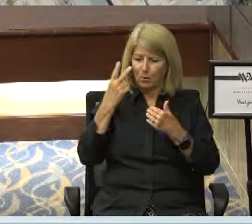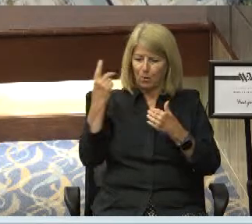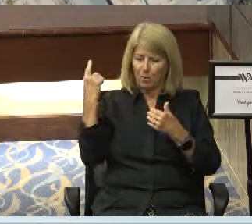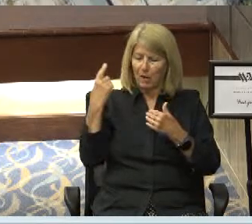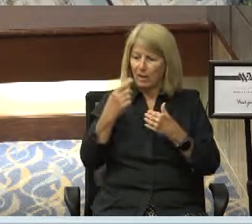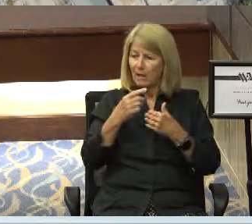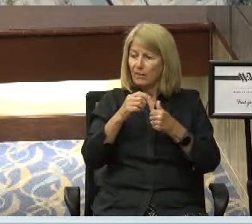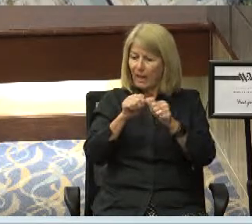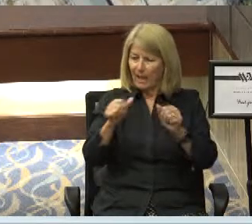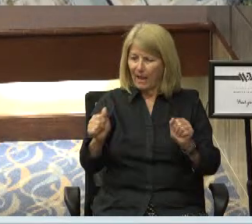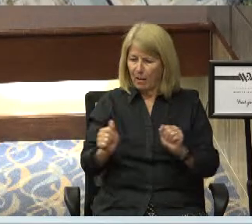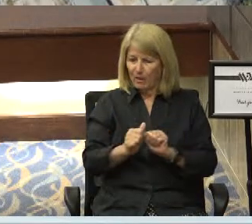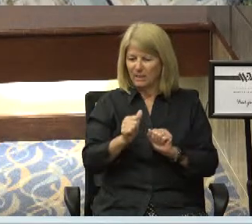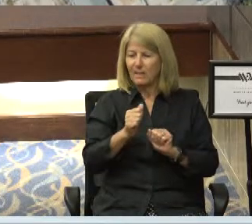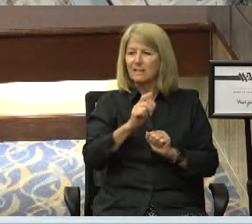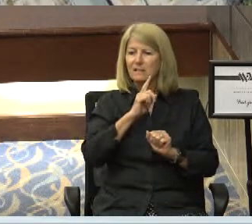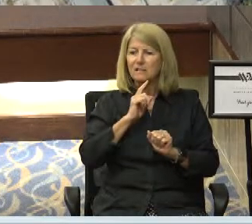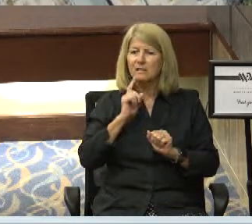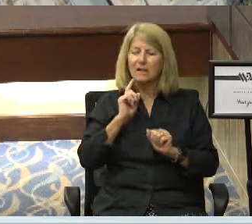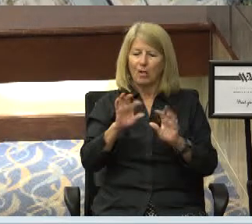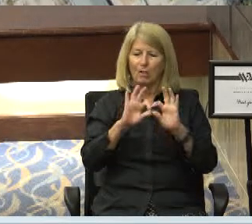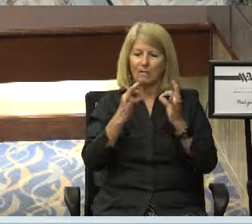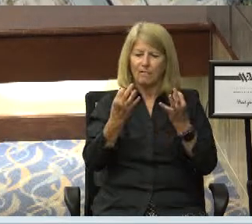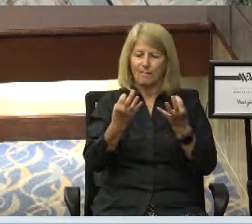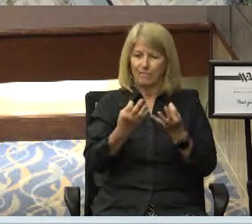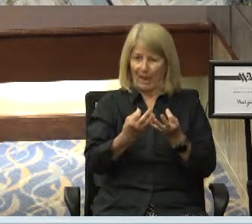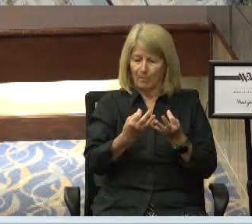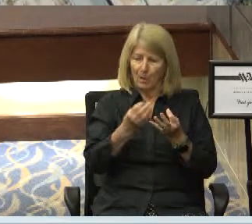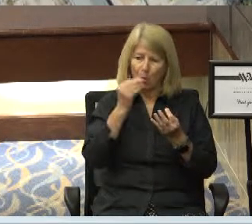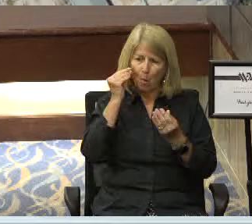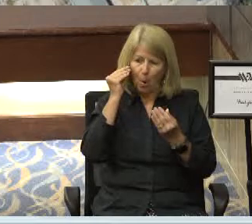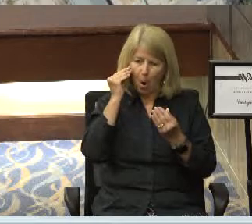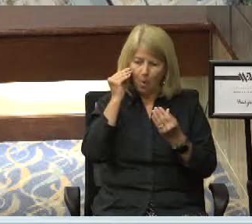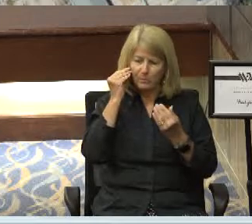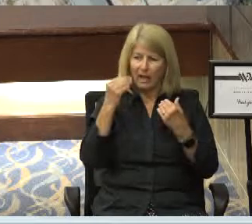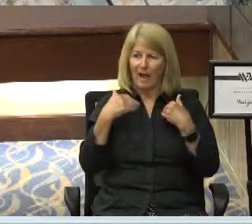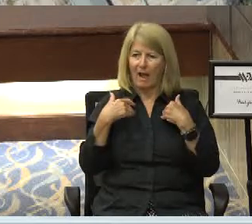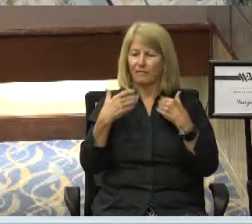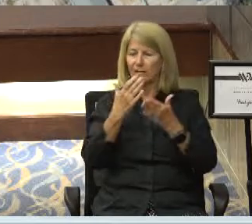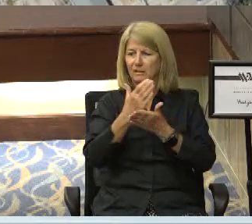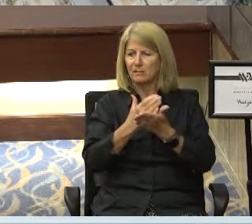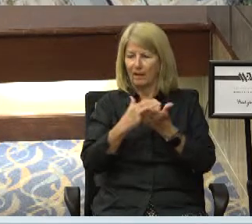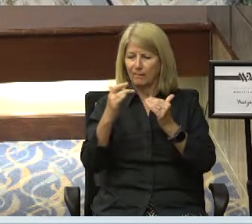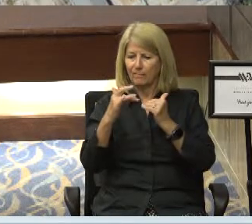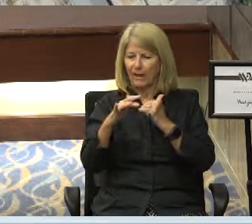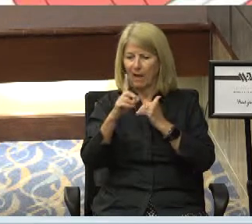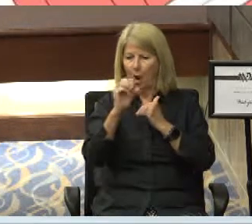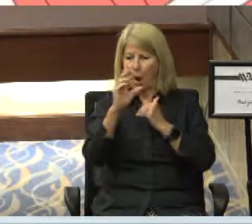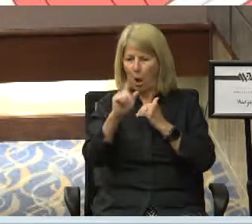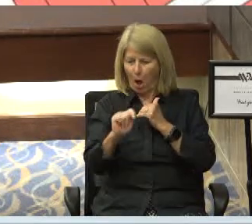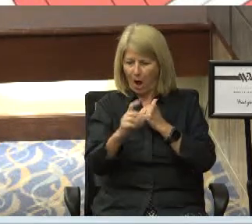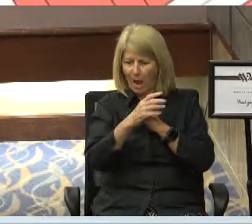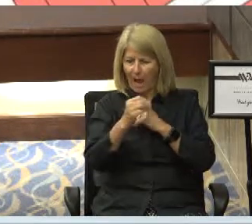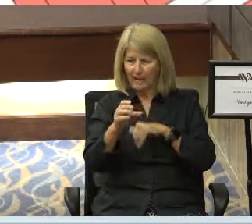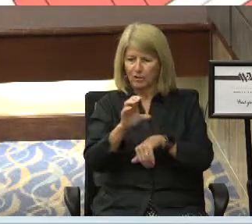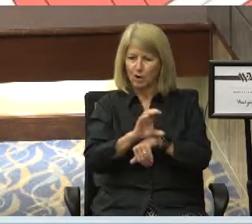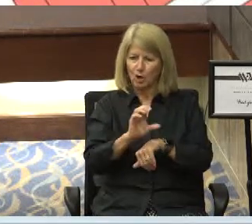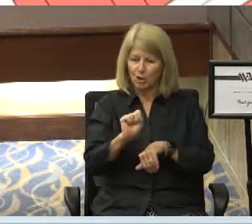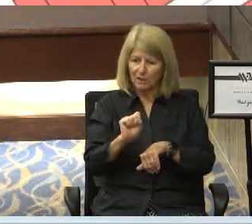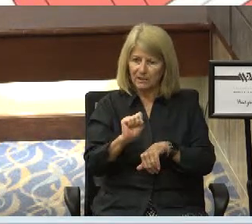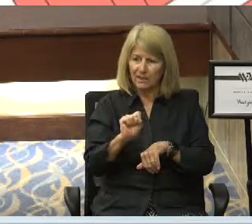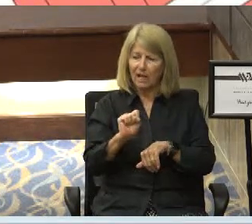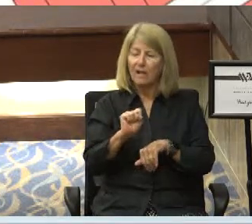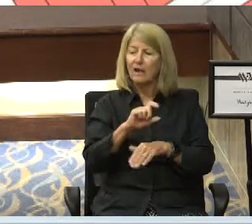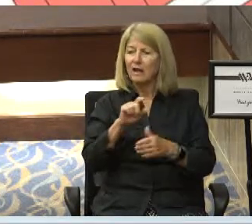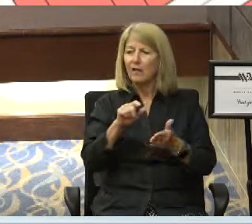made up of single-family residences. There are some vacant lots in there and a couple of churches. This